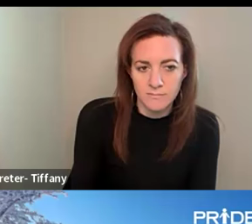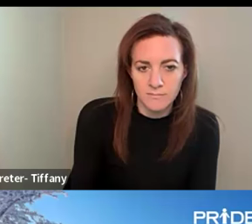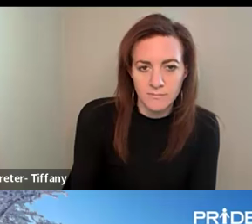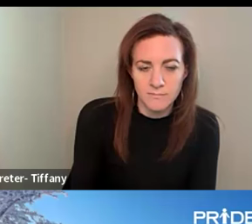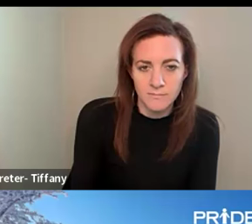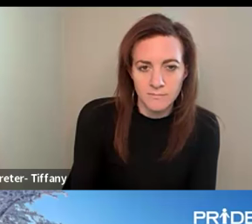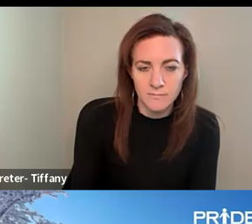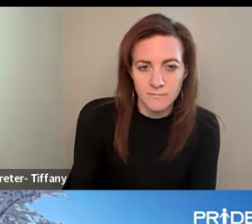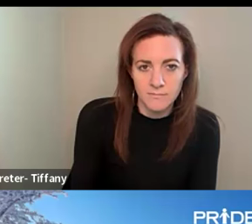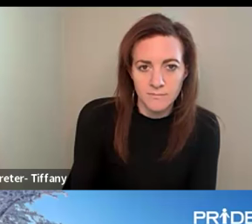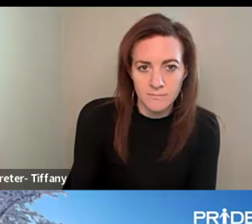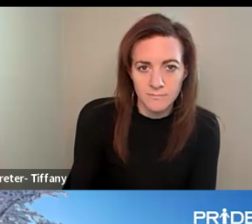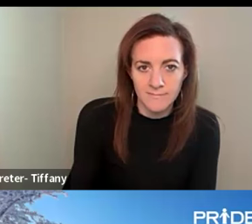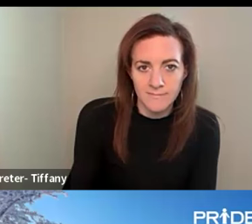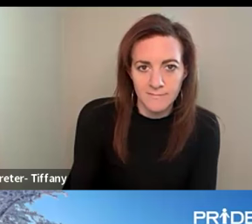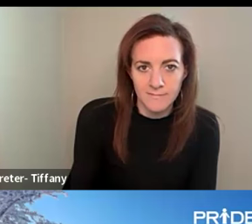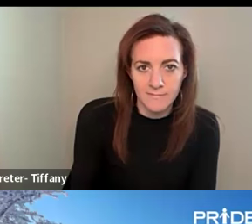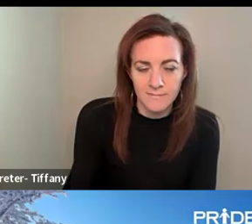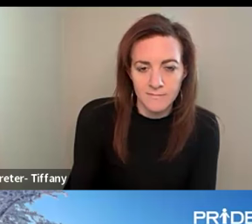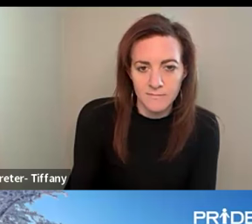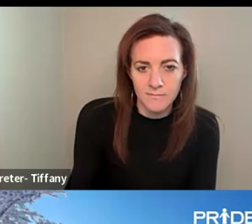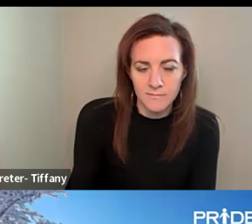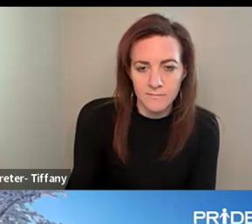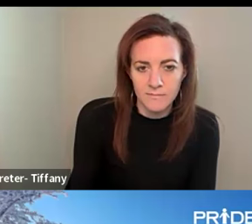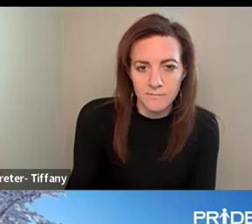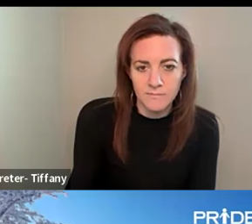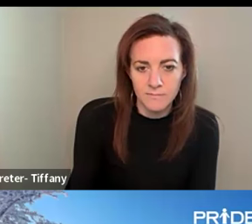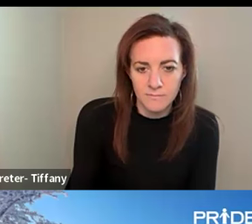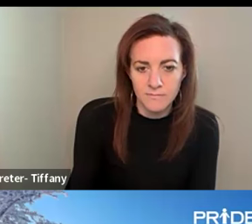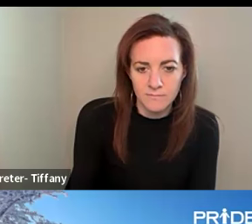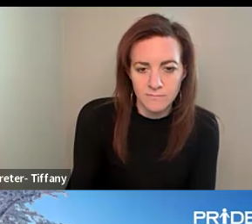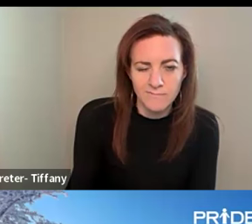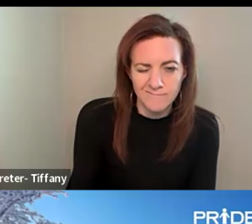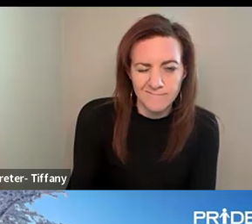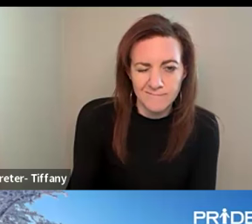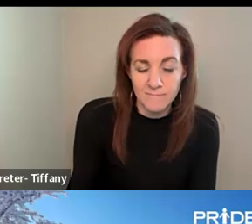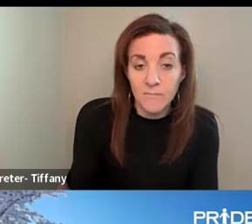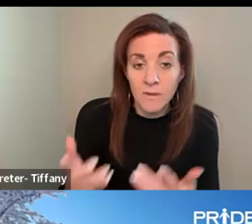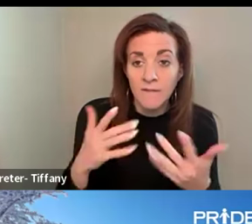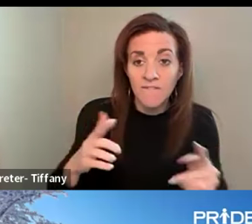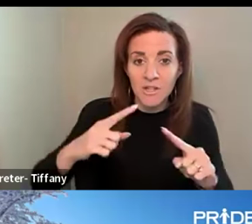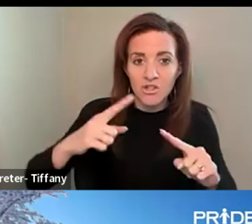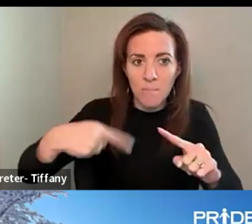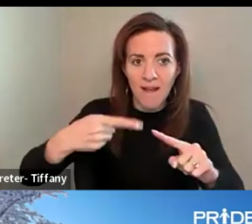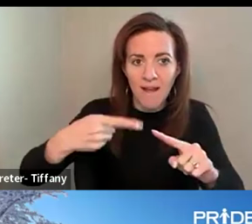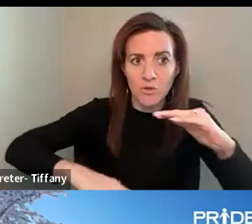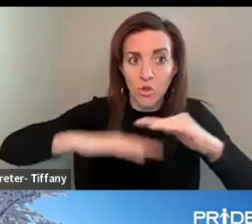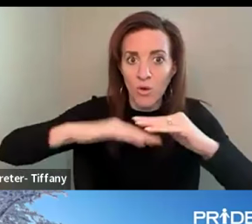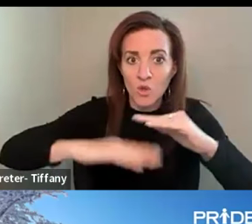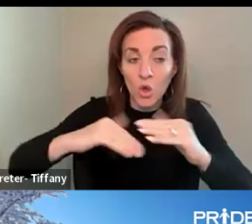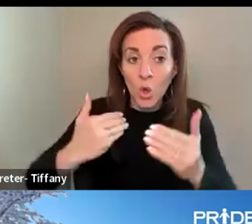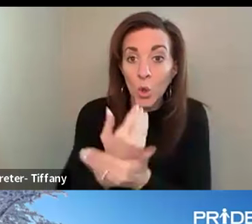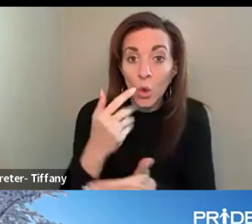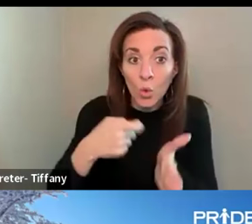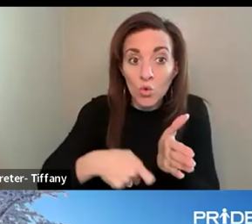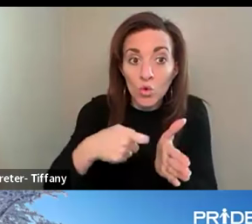as the current rates, just to give folks an idea. And then after that mileage threshold, this new rate